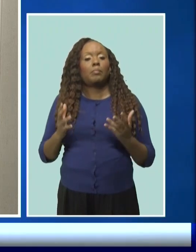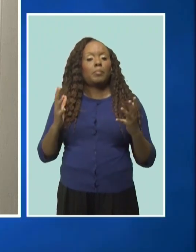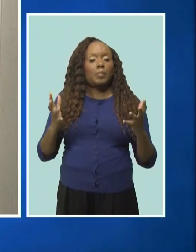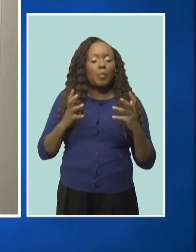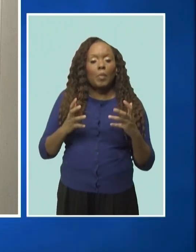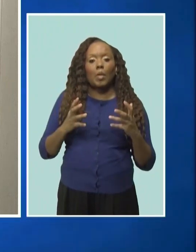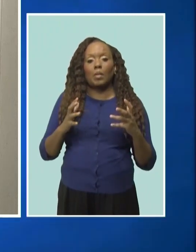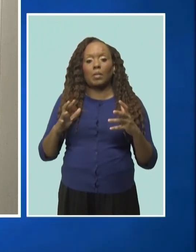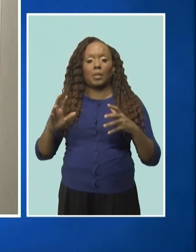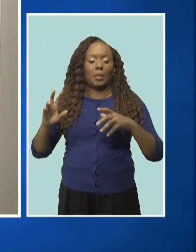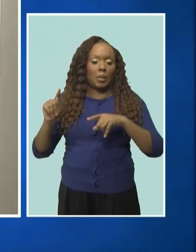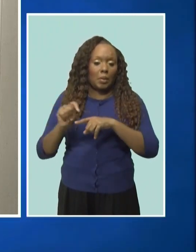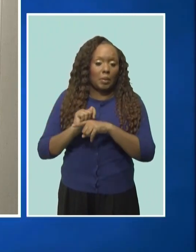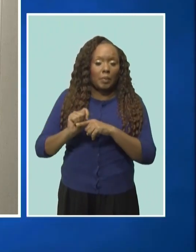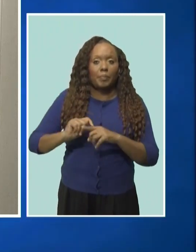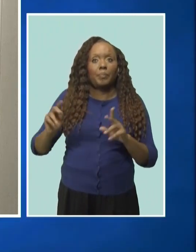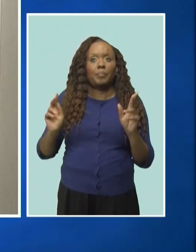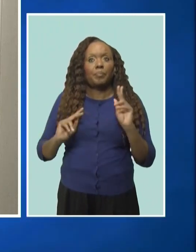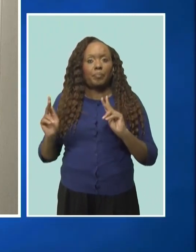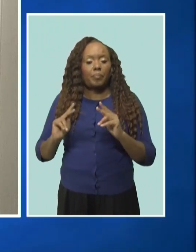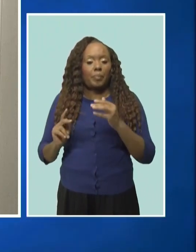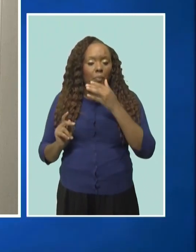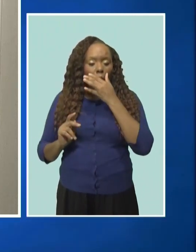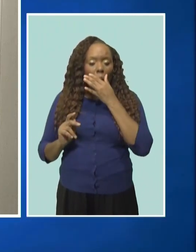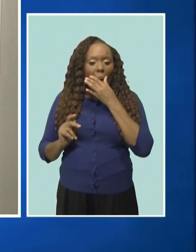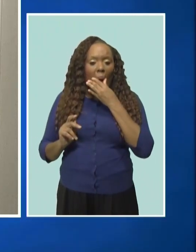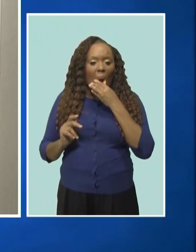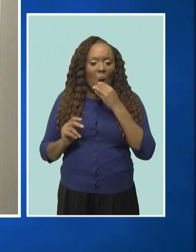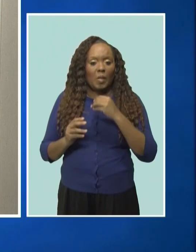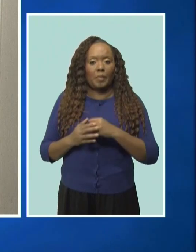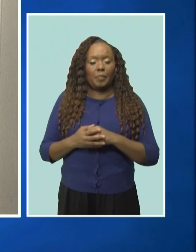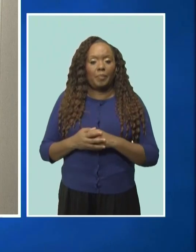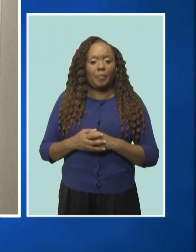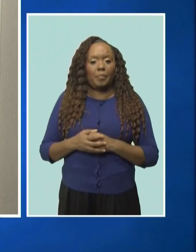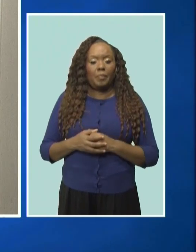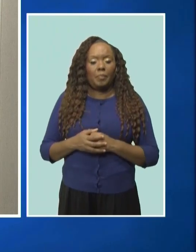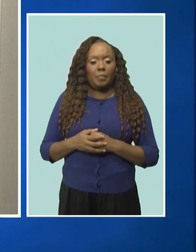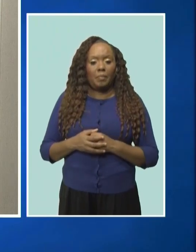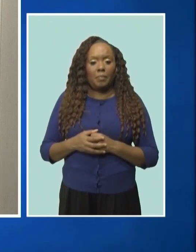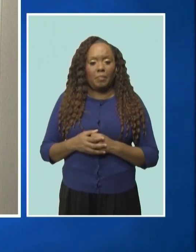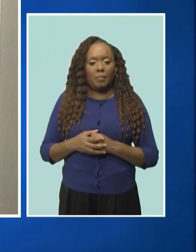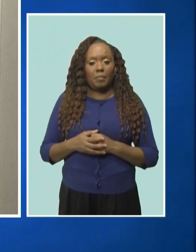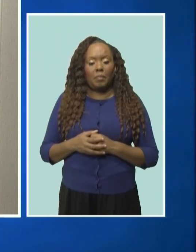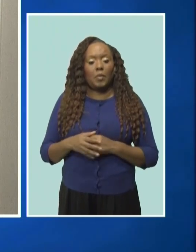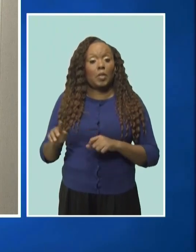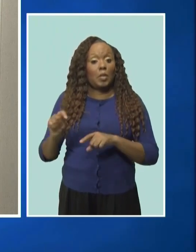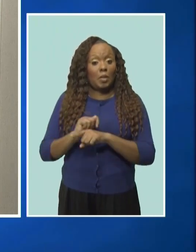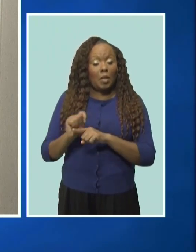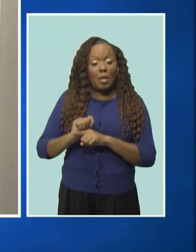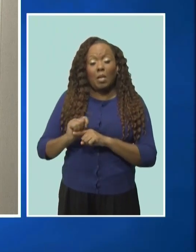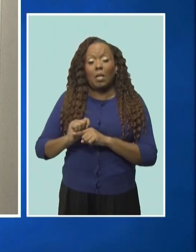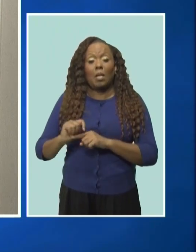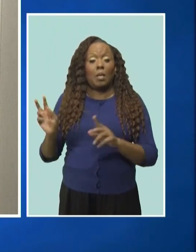also training, because there was quite a bit of training went on in terms of environmental,